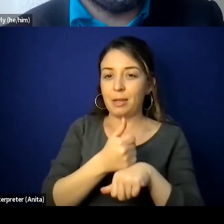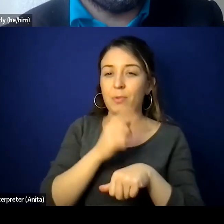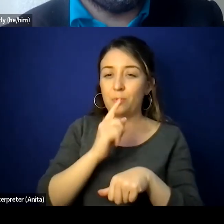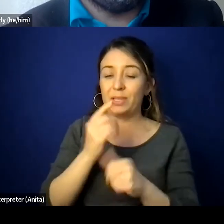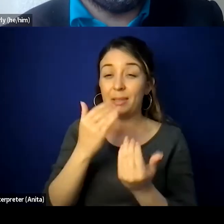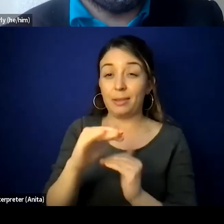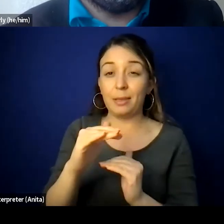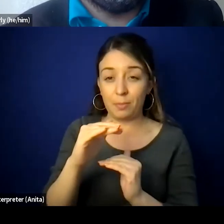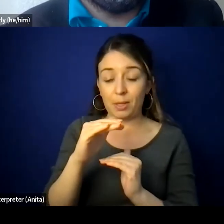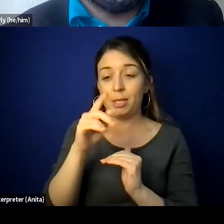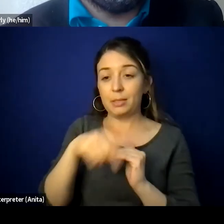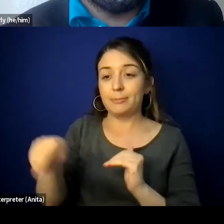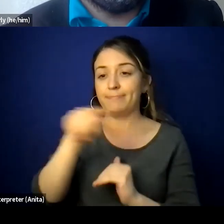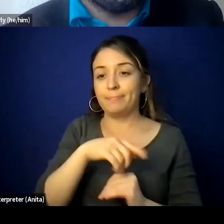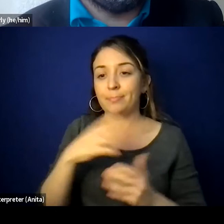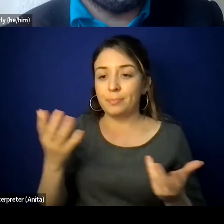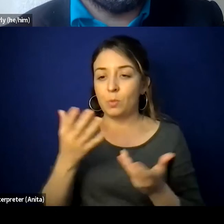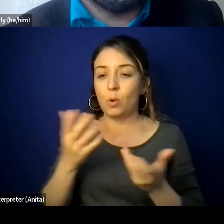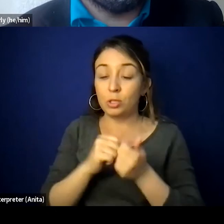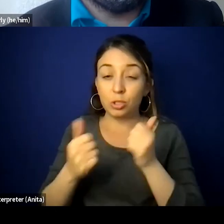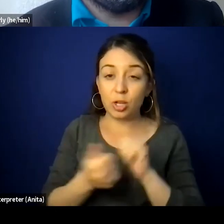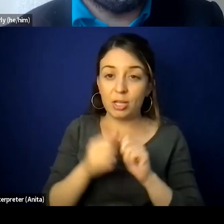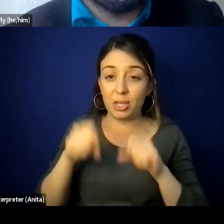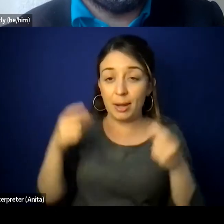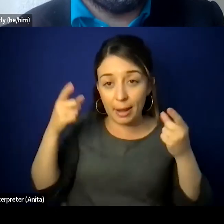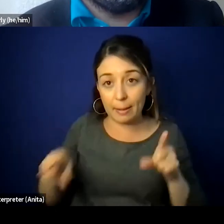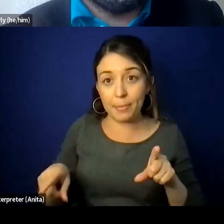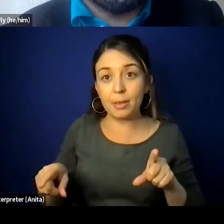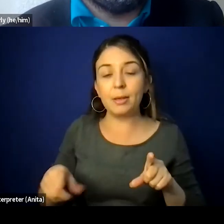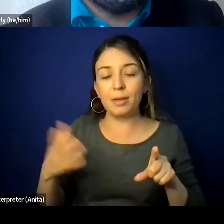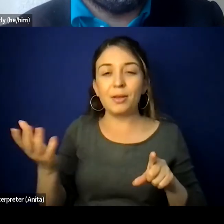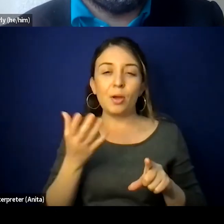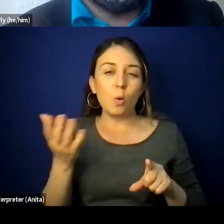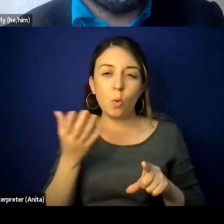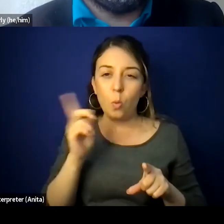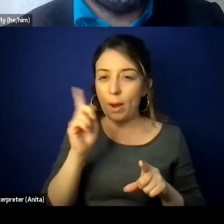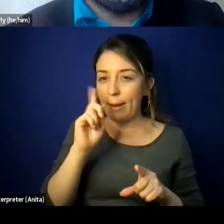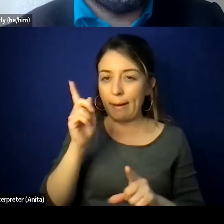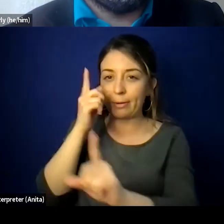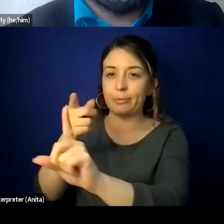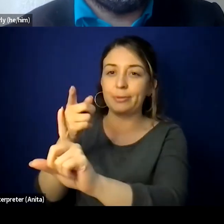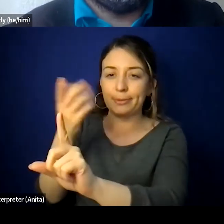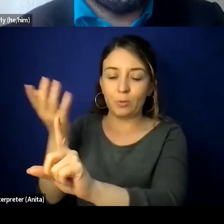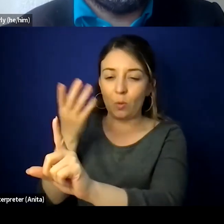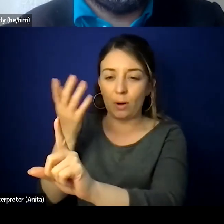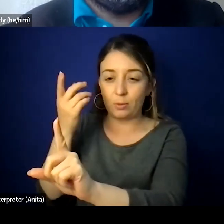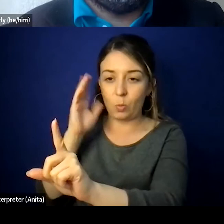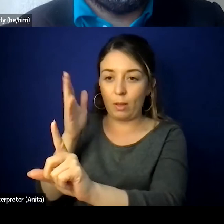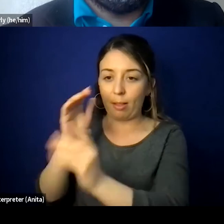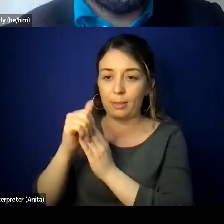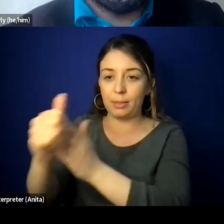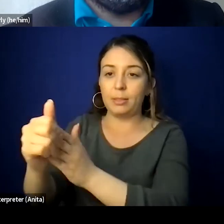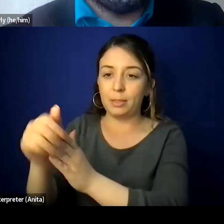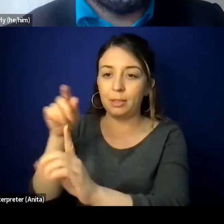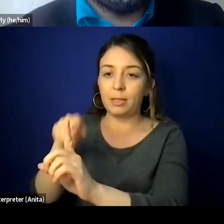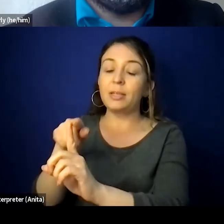constrain, what change can look like and what direction movements can go in is actually